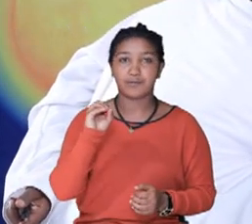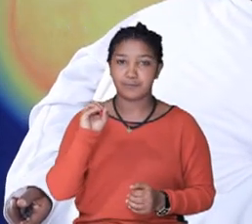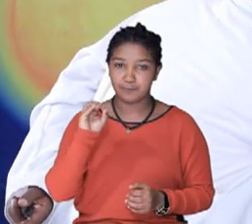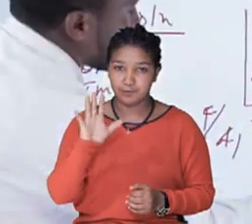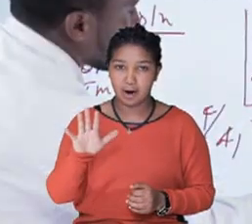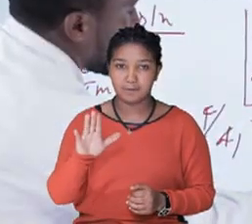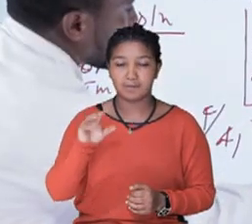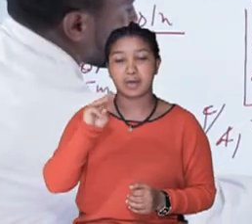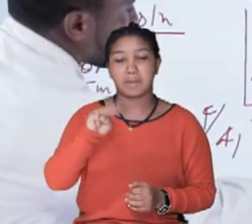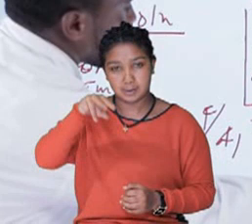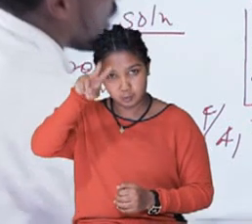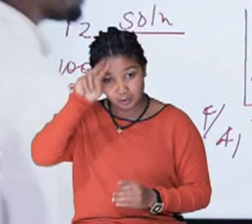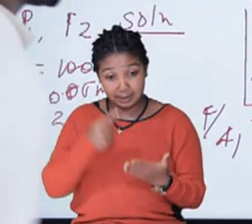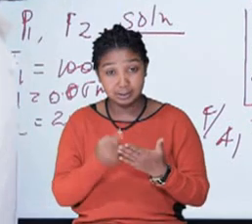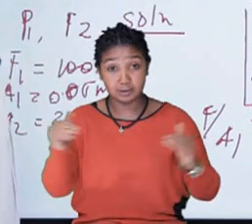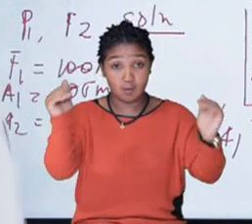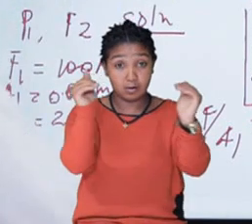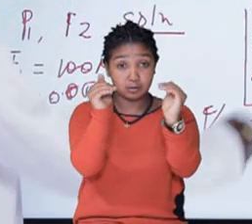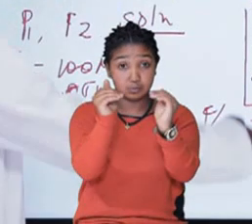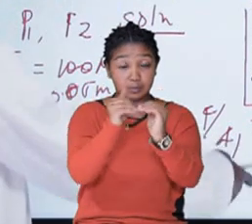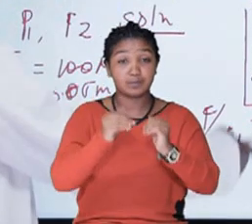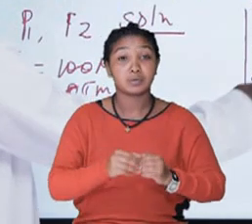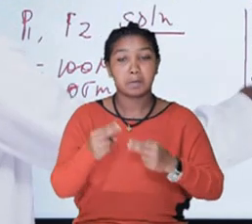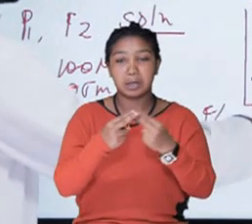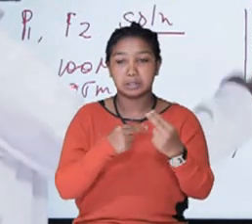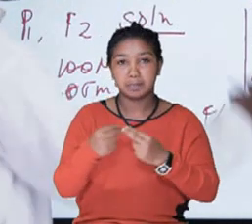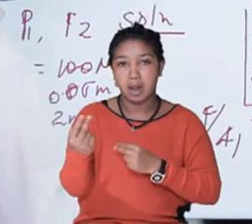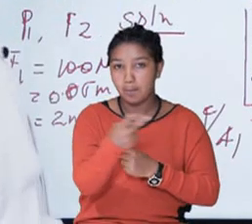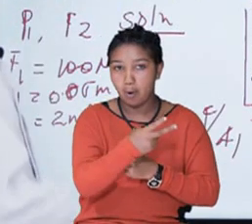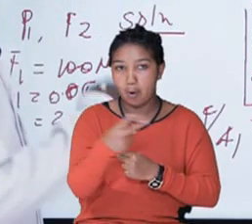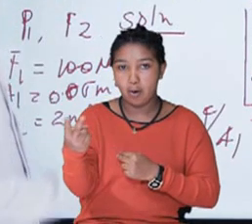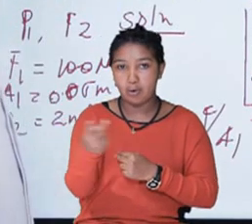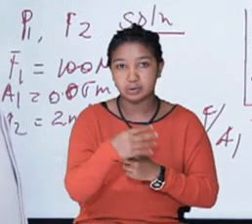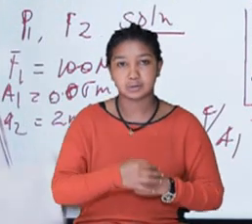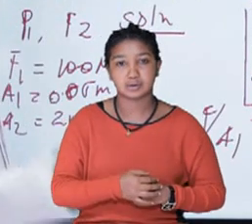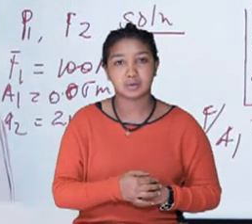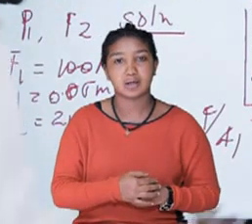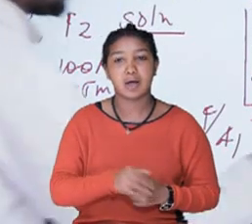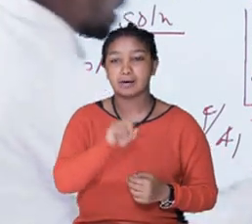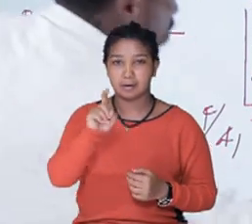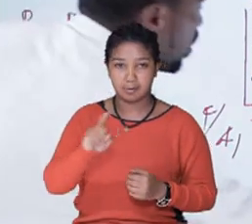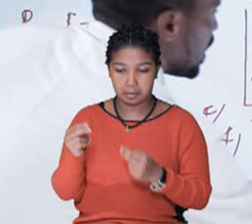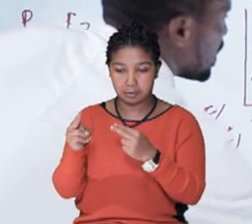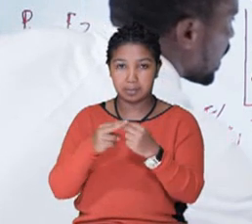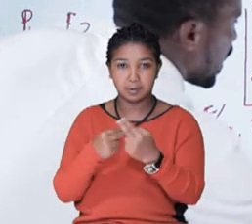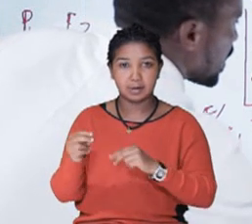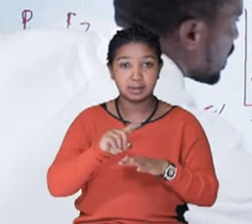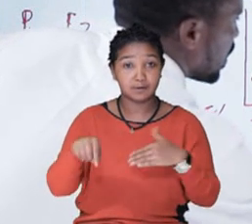0.05 meter square. This is equals to multiplying both the denominator and denominator by 100.